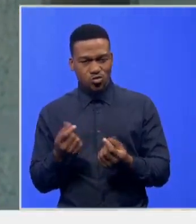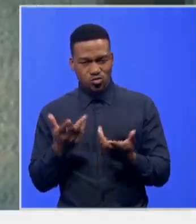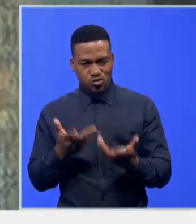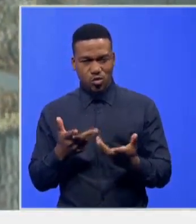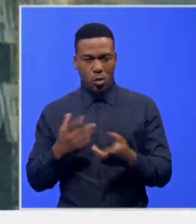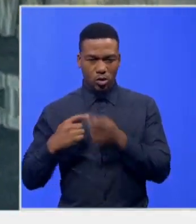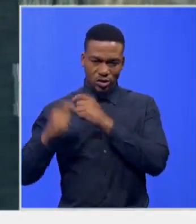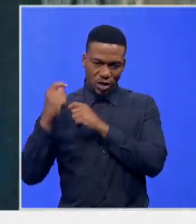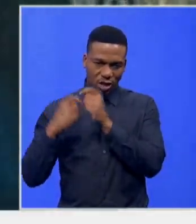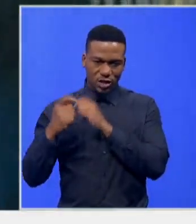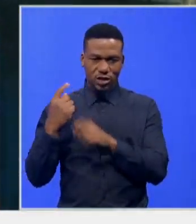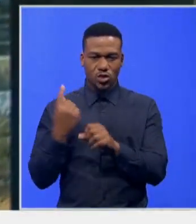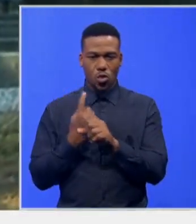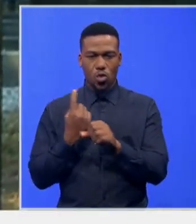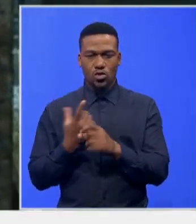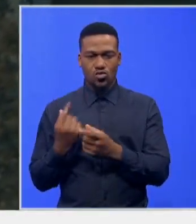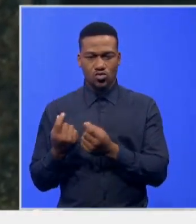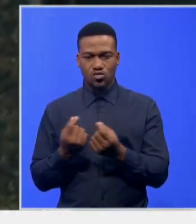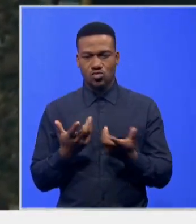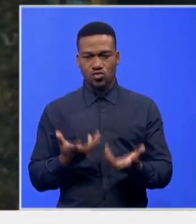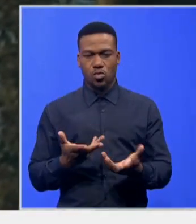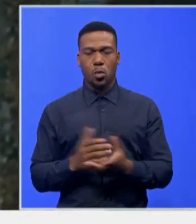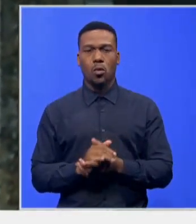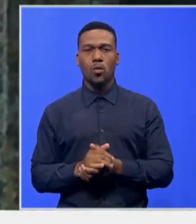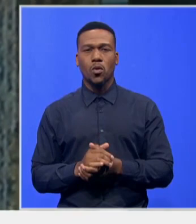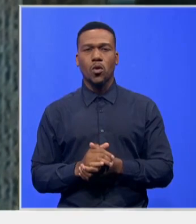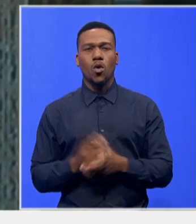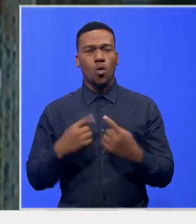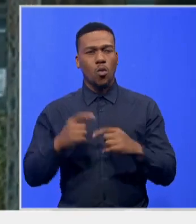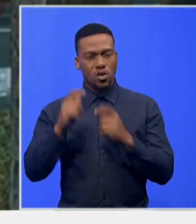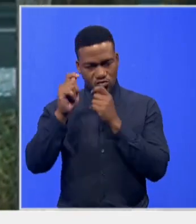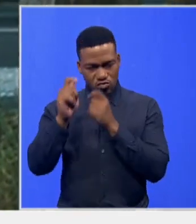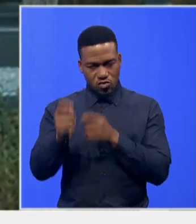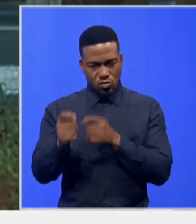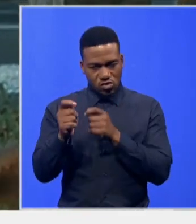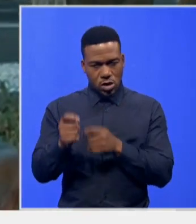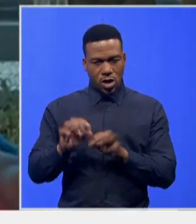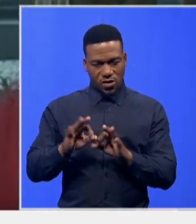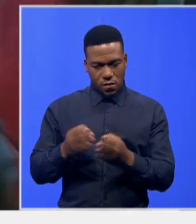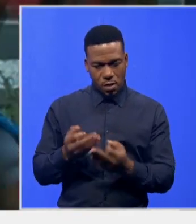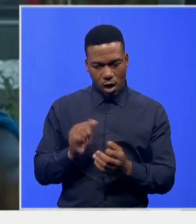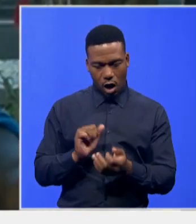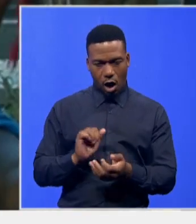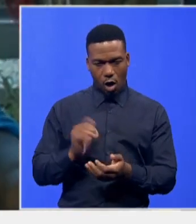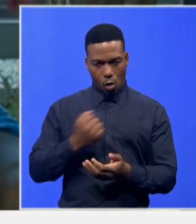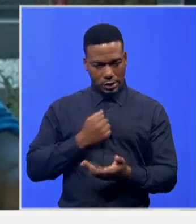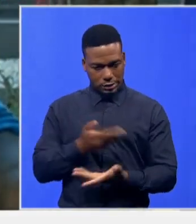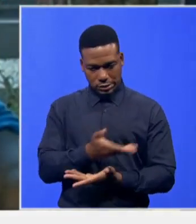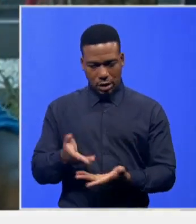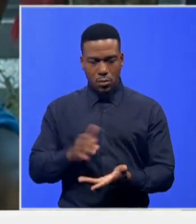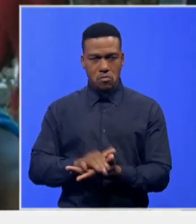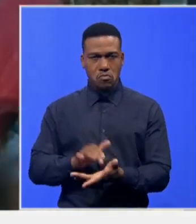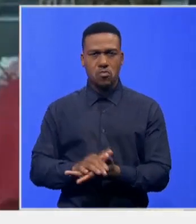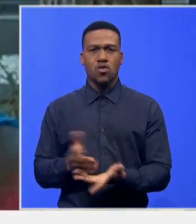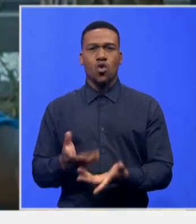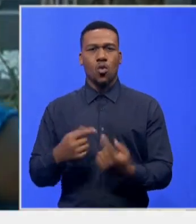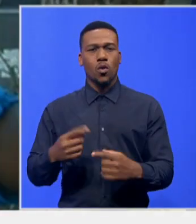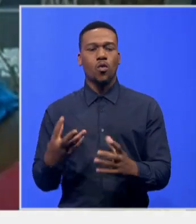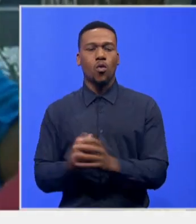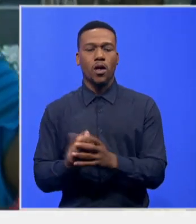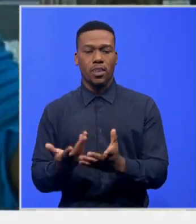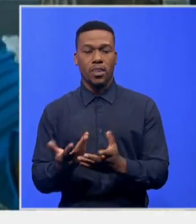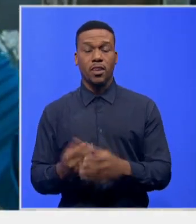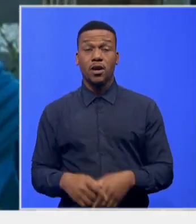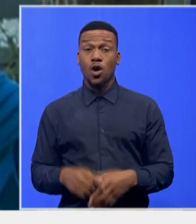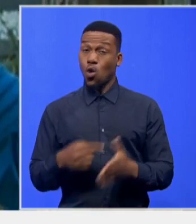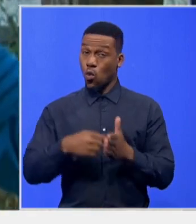in remembrance and recognize that we are still with them. This very Easter weekend from here, it's going to be